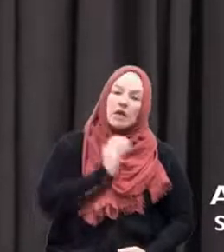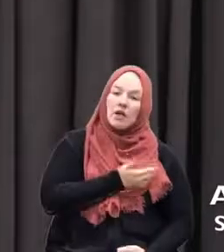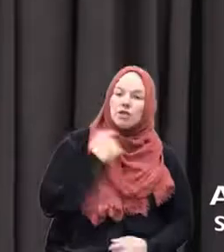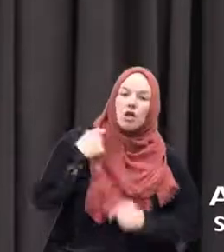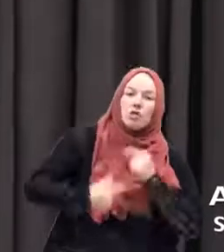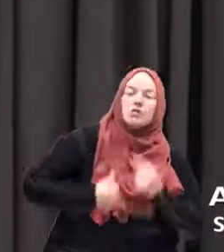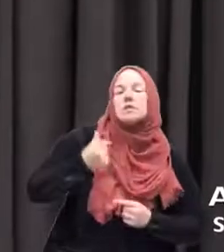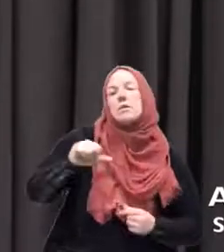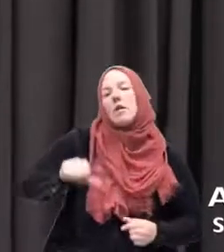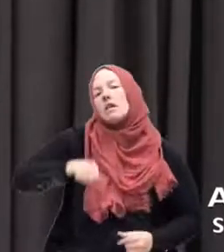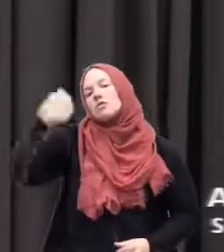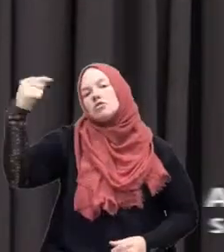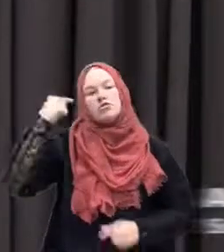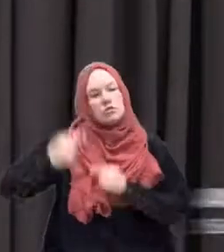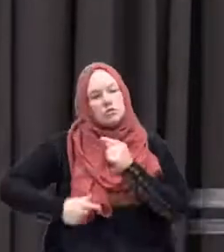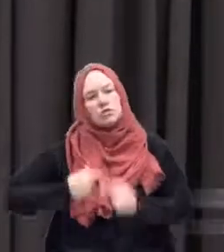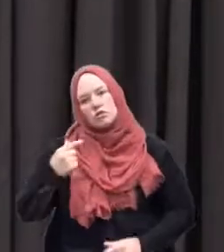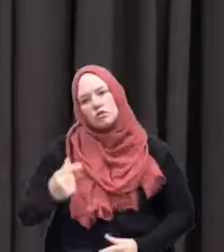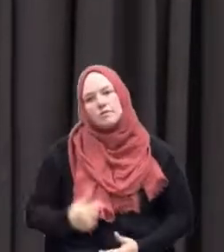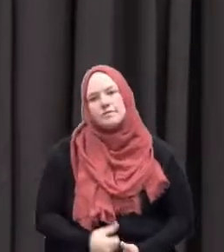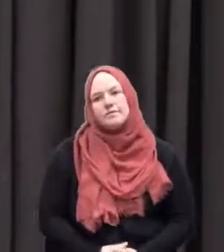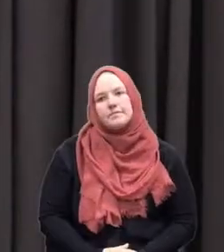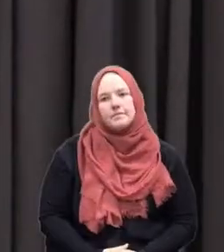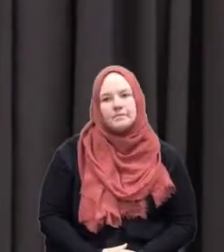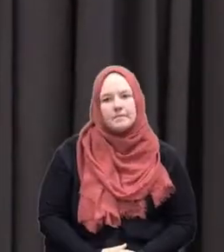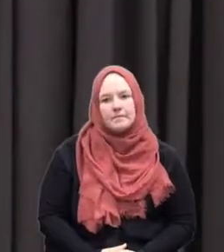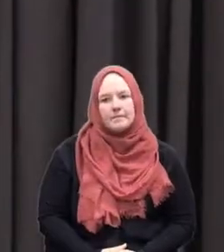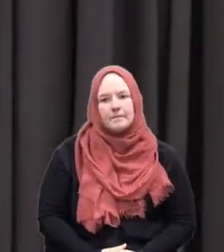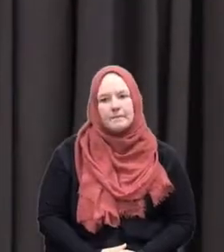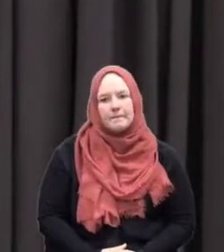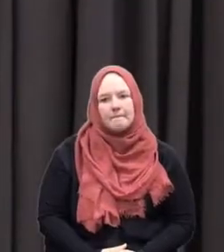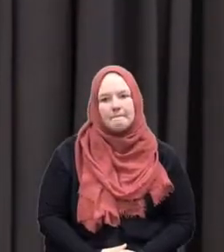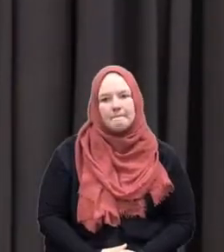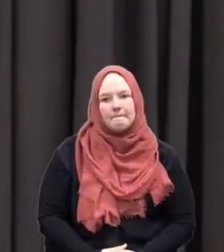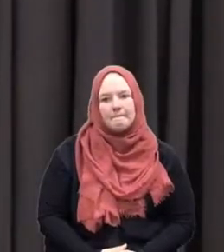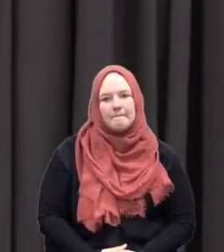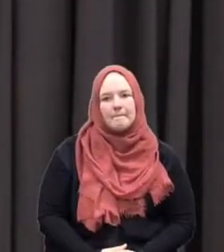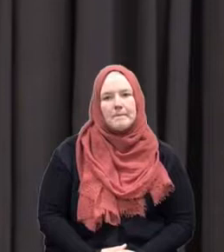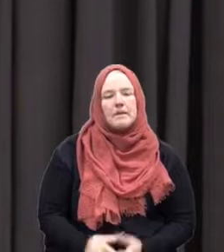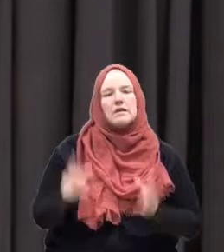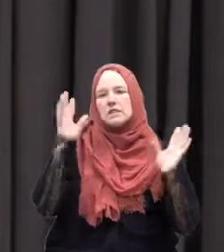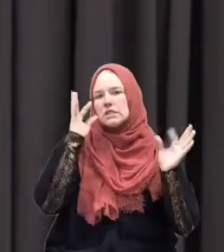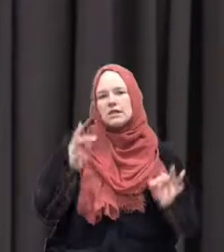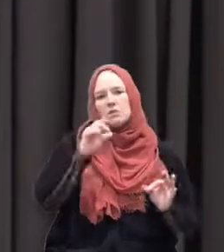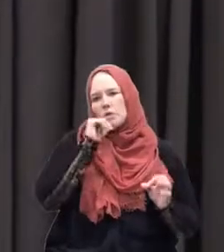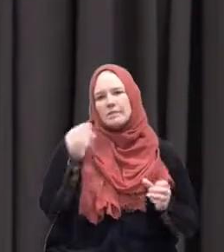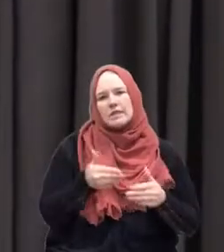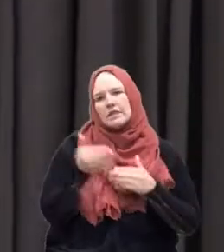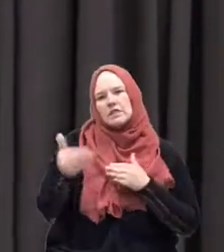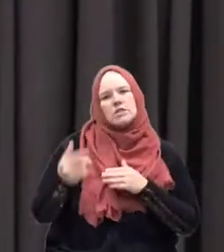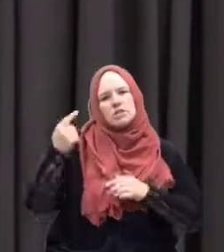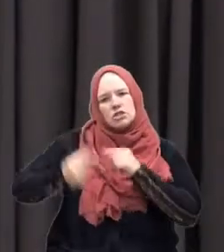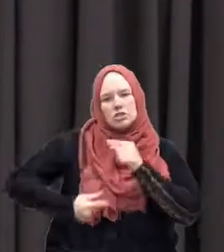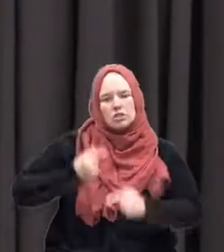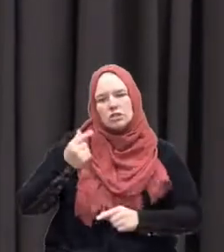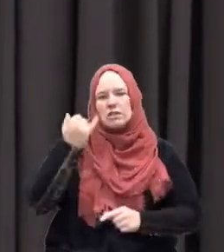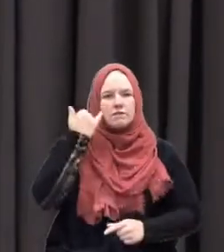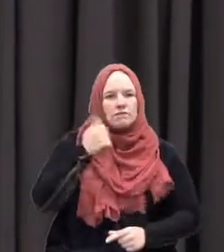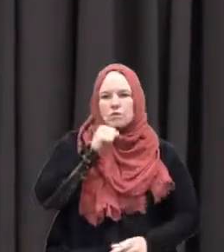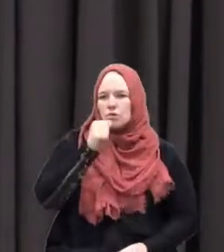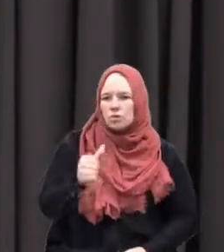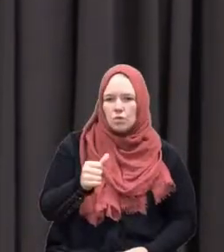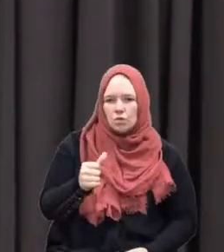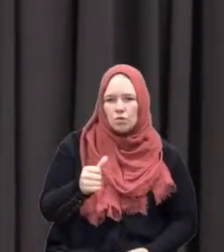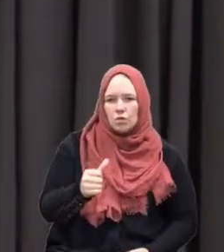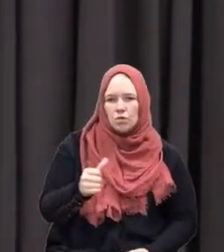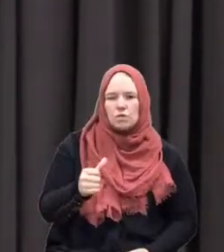our generation or someone else's generation. But definitely it's not going to be the next generation if